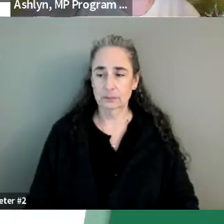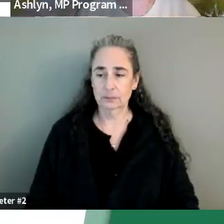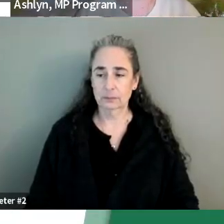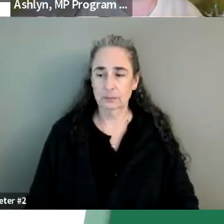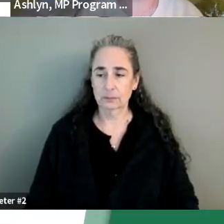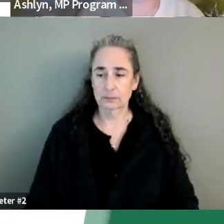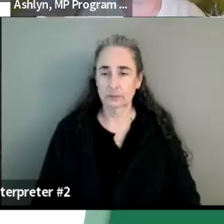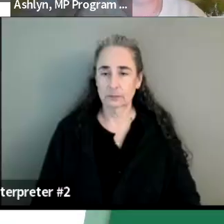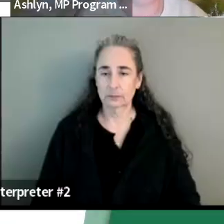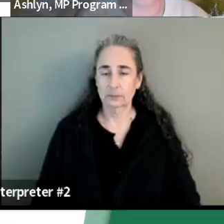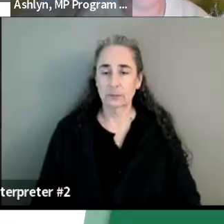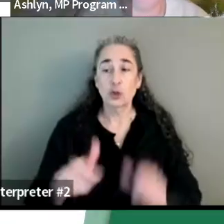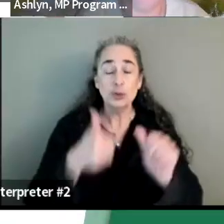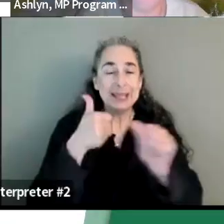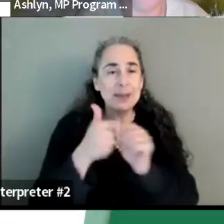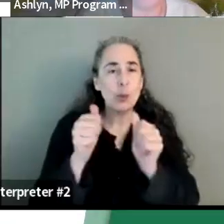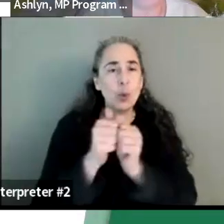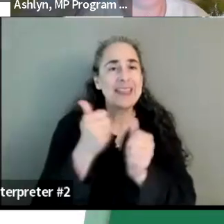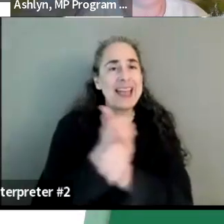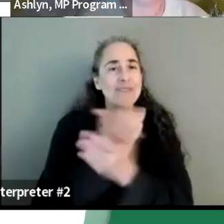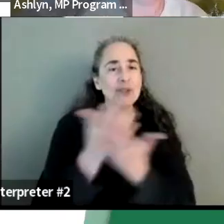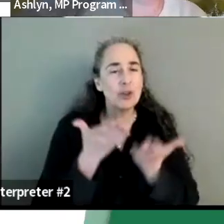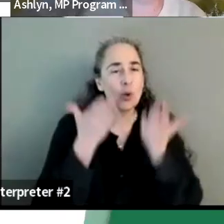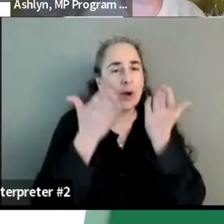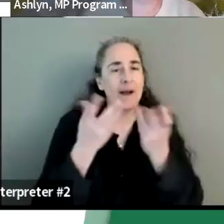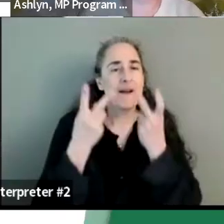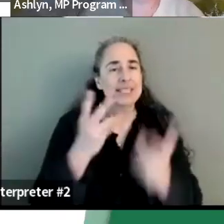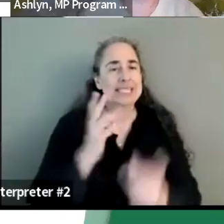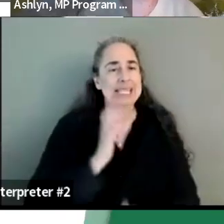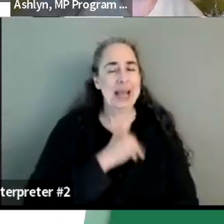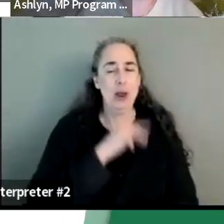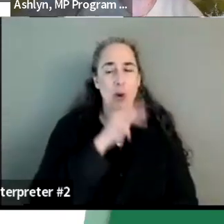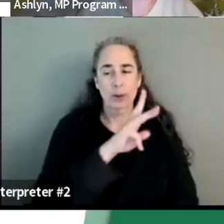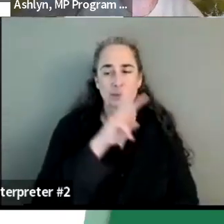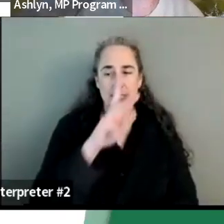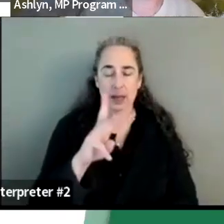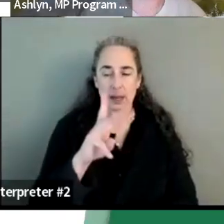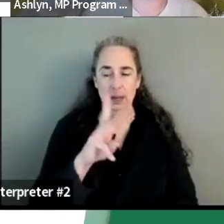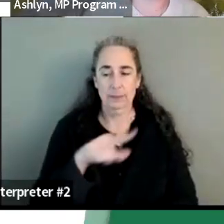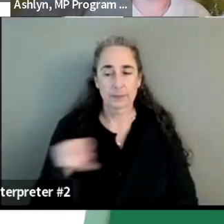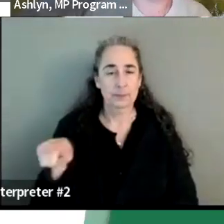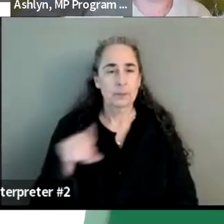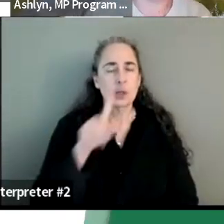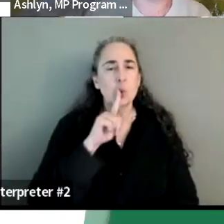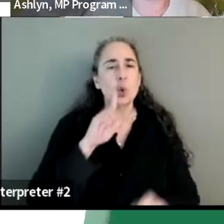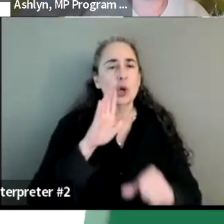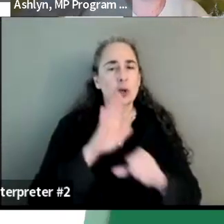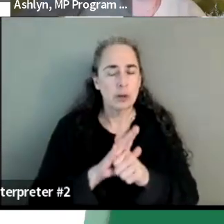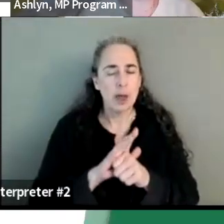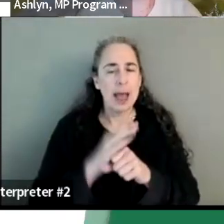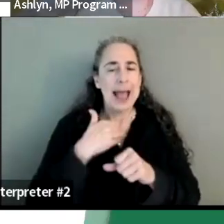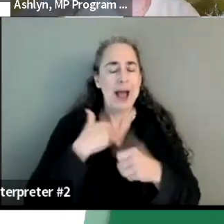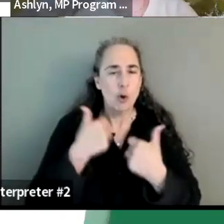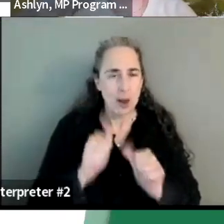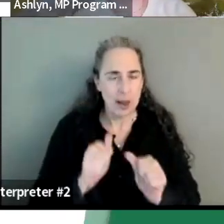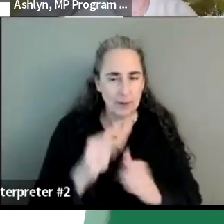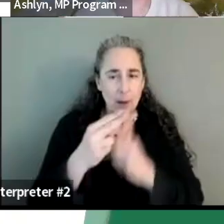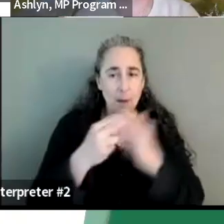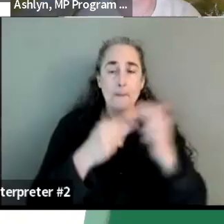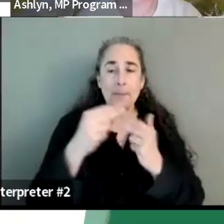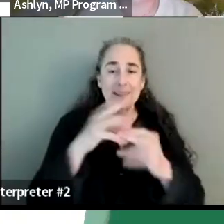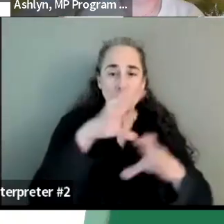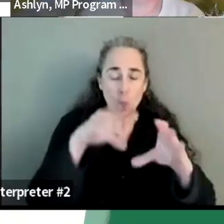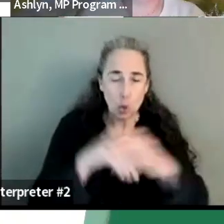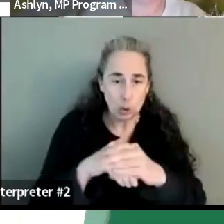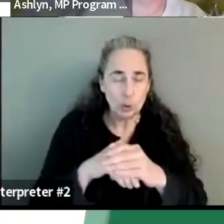And so stay up to date with everything we offer by visiting our website. And we're committed to growing our efforts, building inclusive systems,